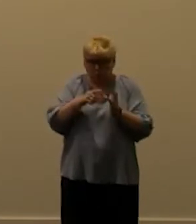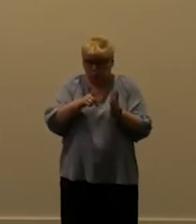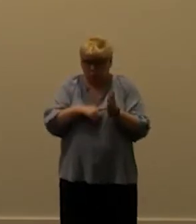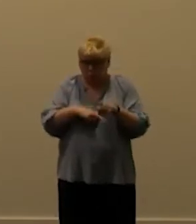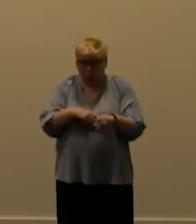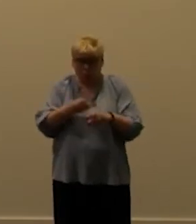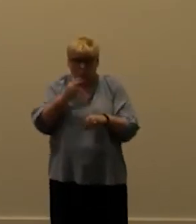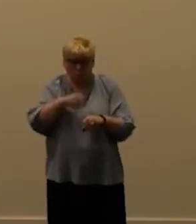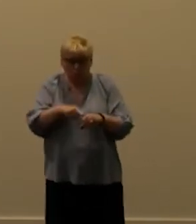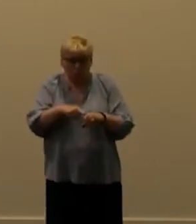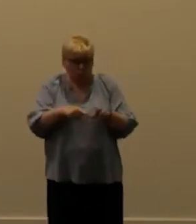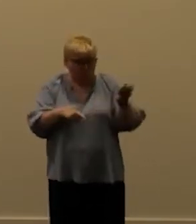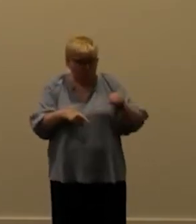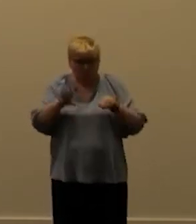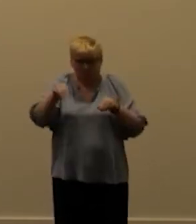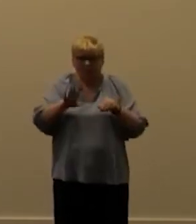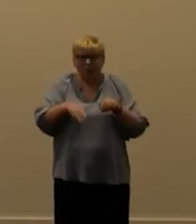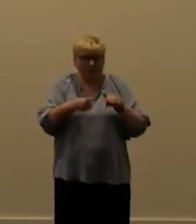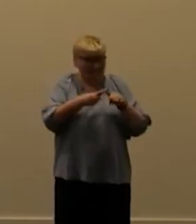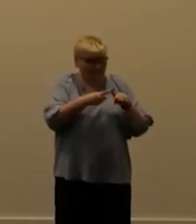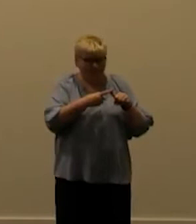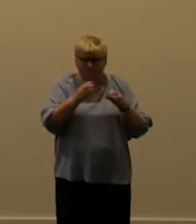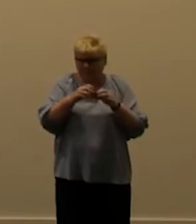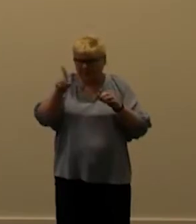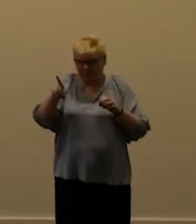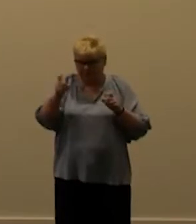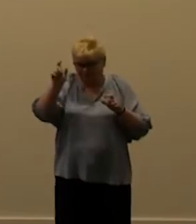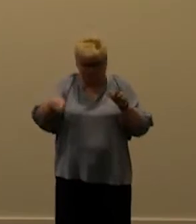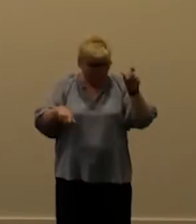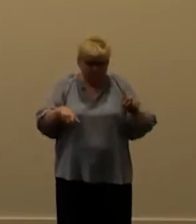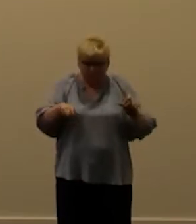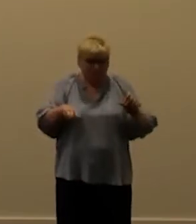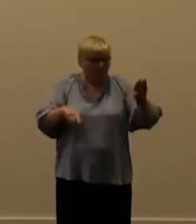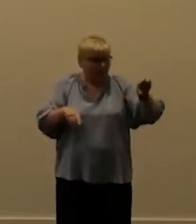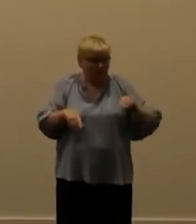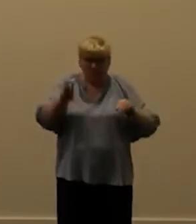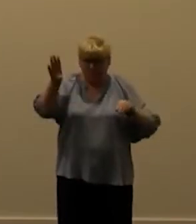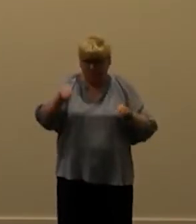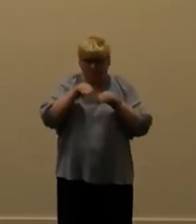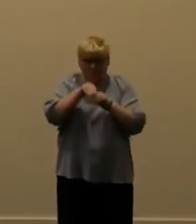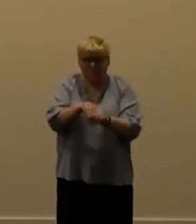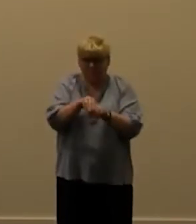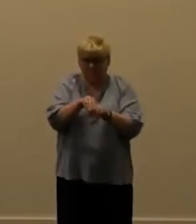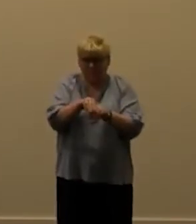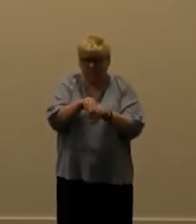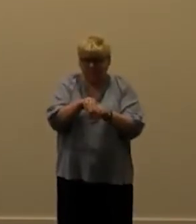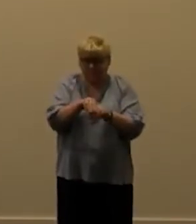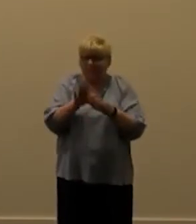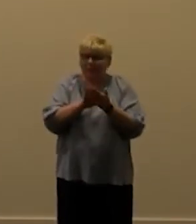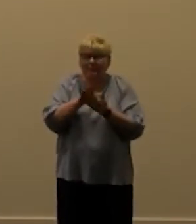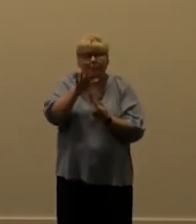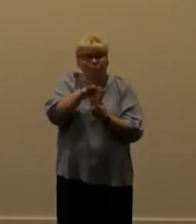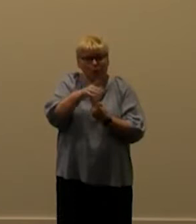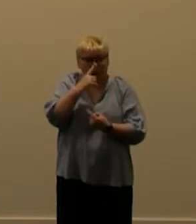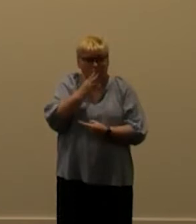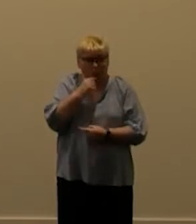Basically, maybe in this example, I've got from tenant A and tenant B, or it could be tenant A and tenant A at different timelines. And the key here is that we can